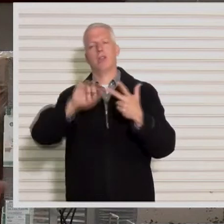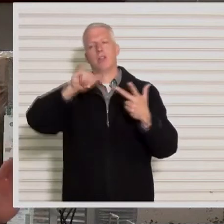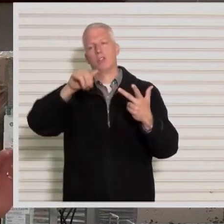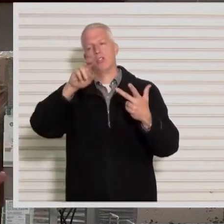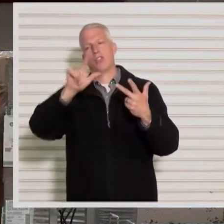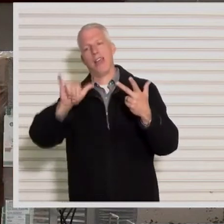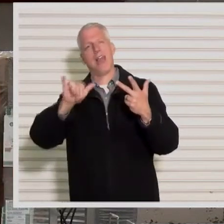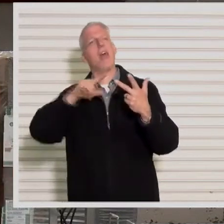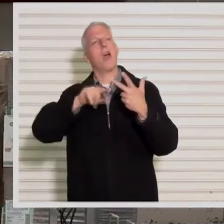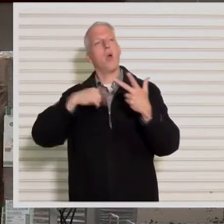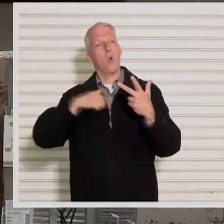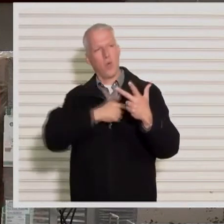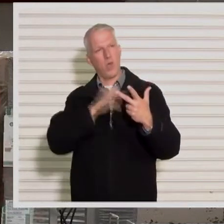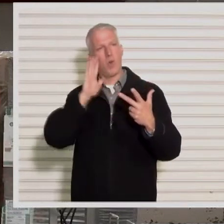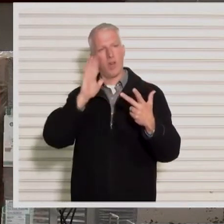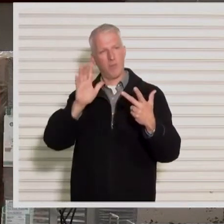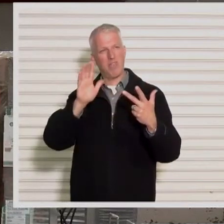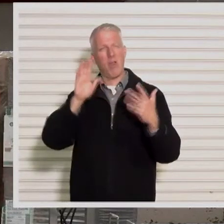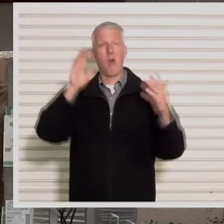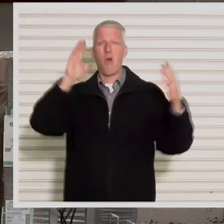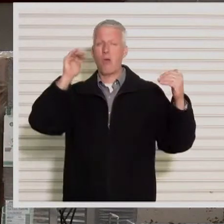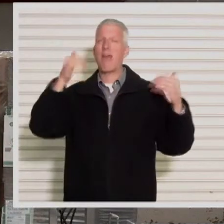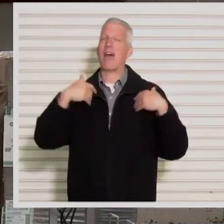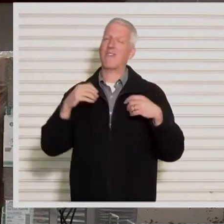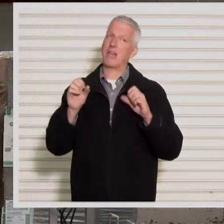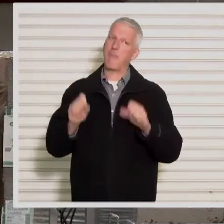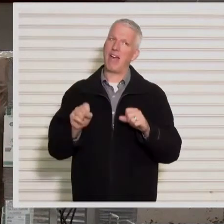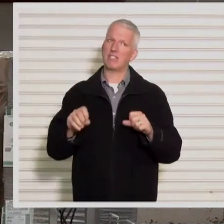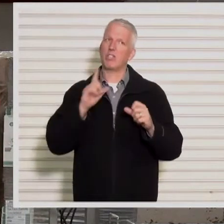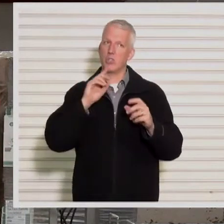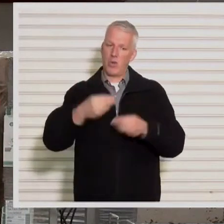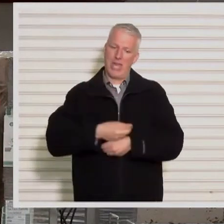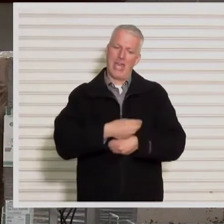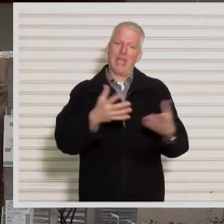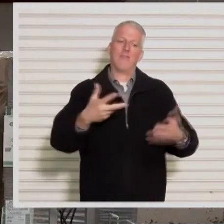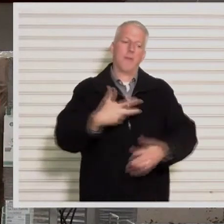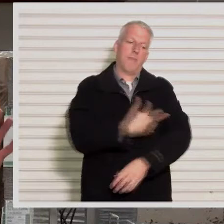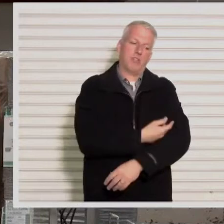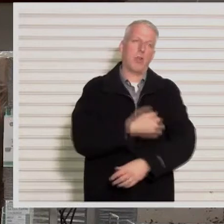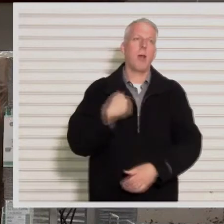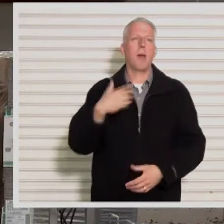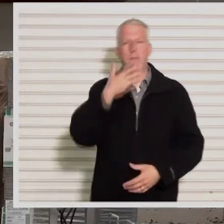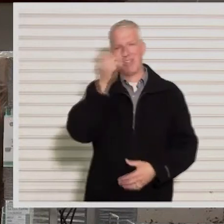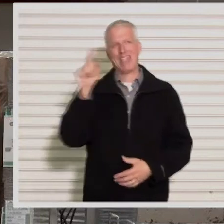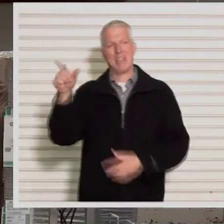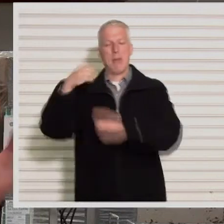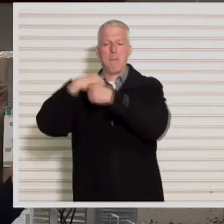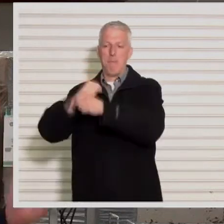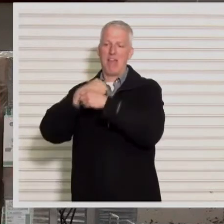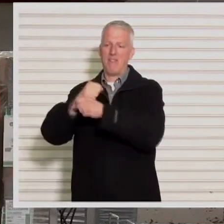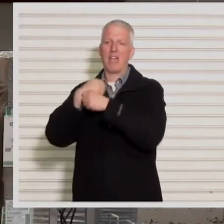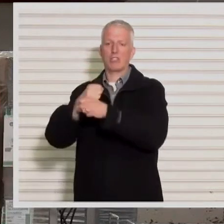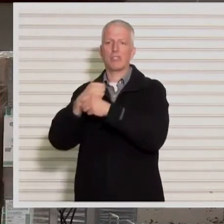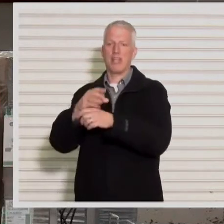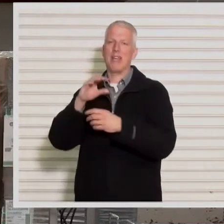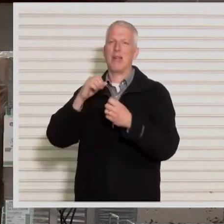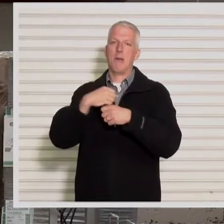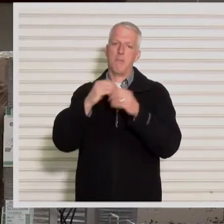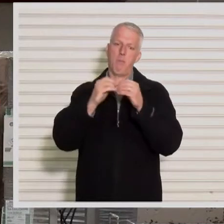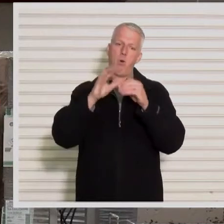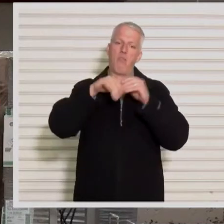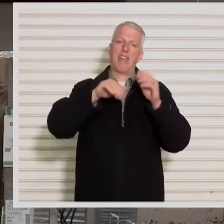be administering, or at least have the capacity to administer, because of our manufacturing, up to 600 million